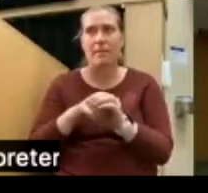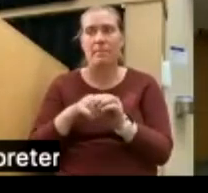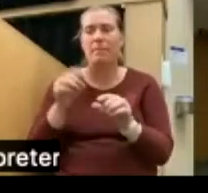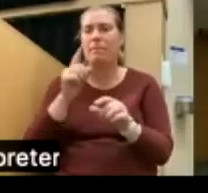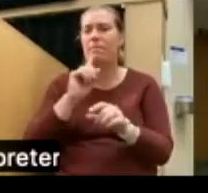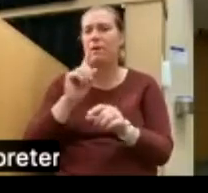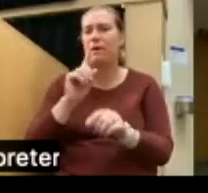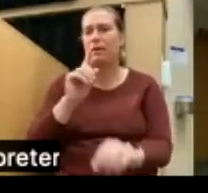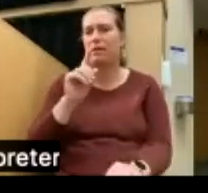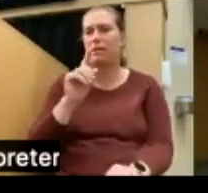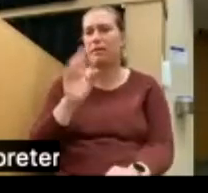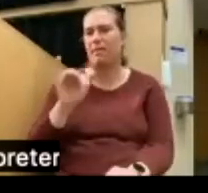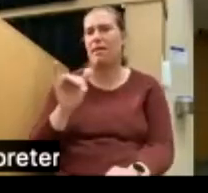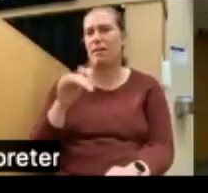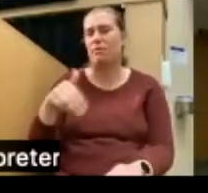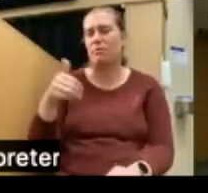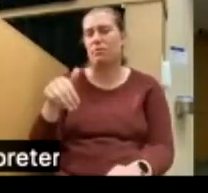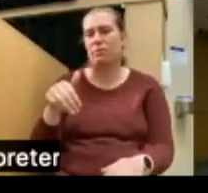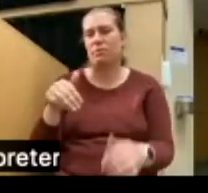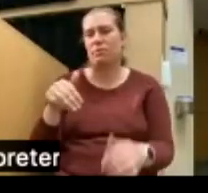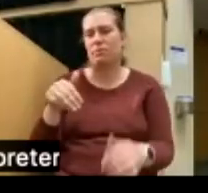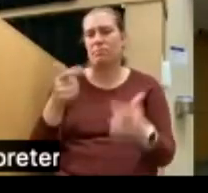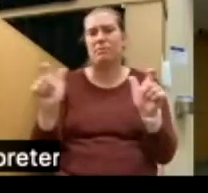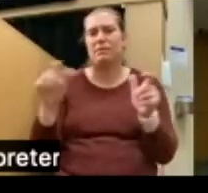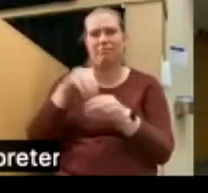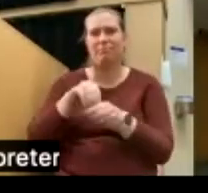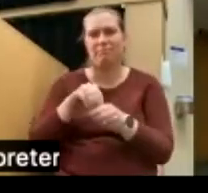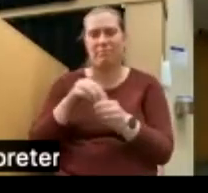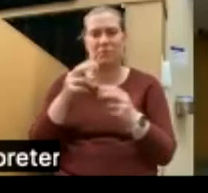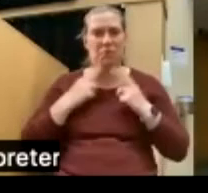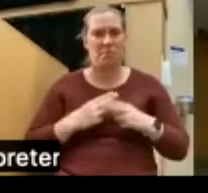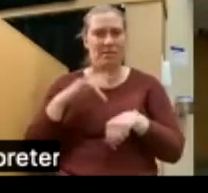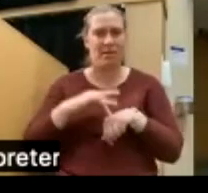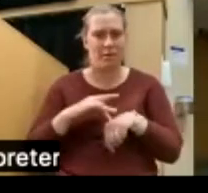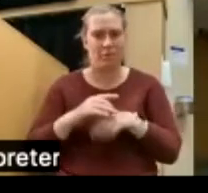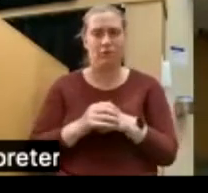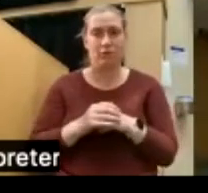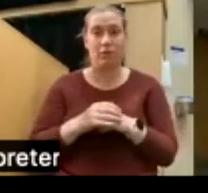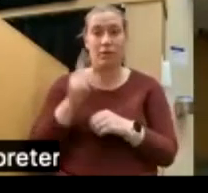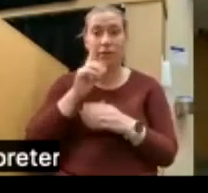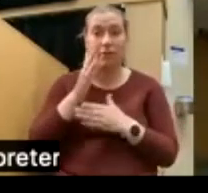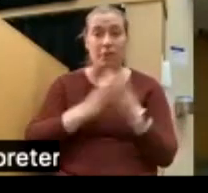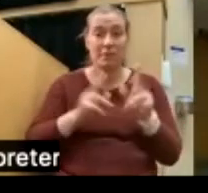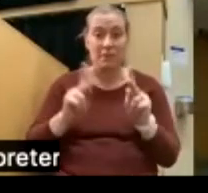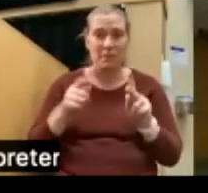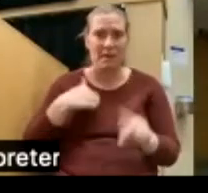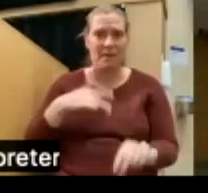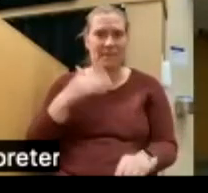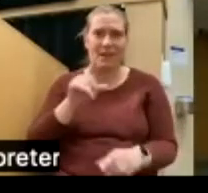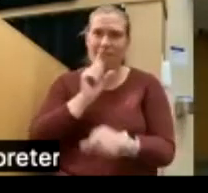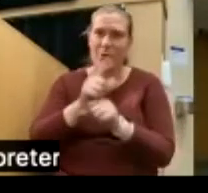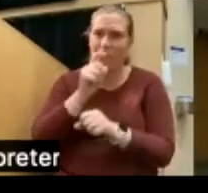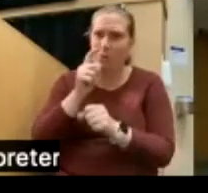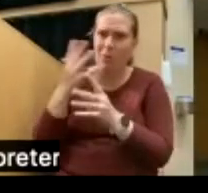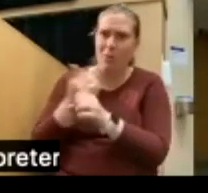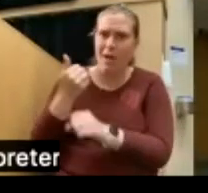those things too that is such a piece of this. But for some people, you know, the real heroes of the pandemic are pets, I feel like. For many people that have